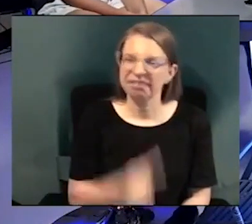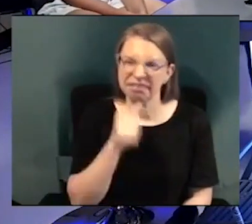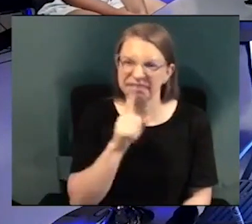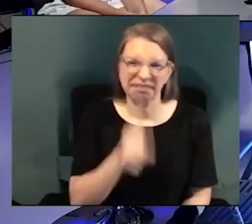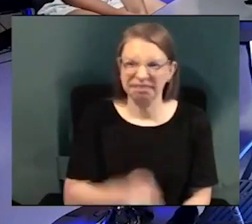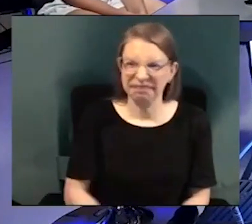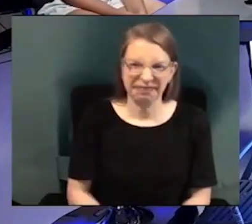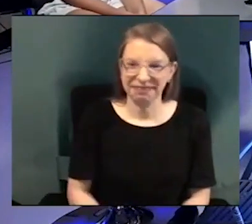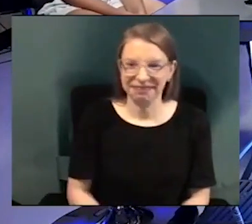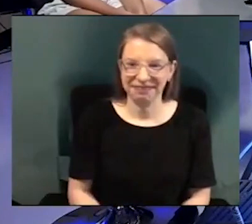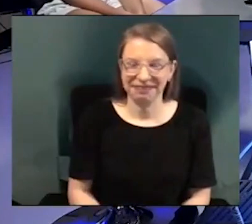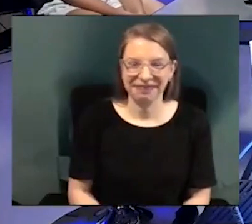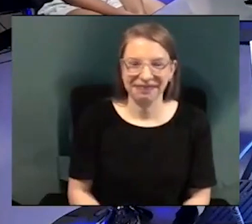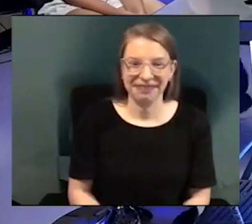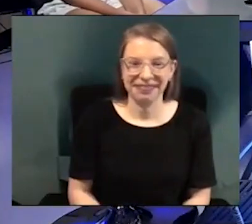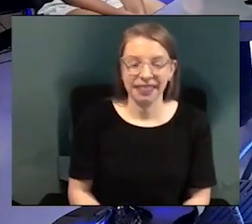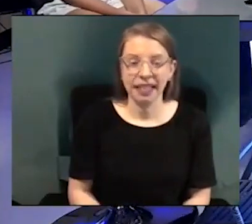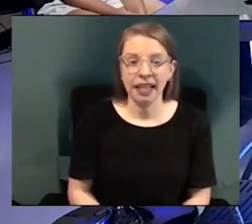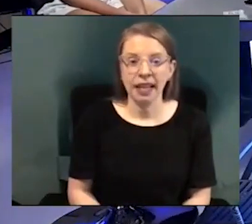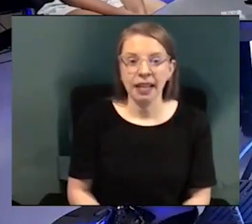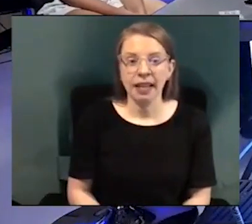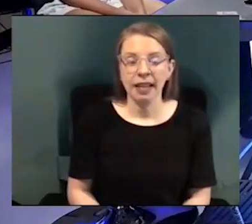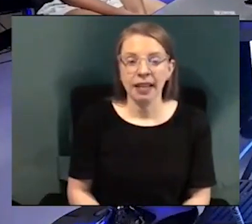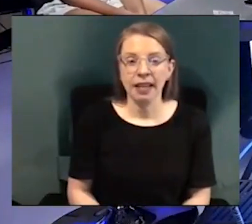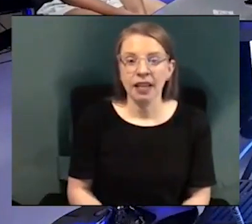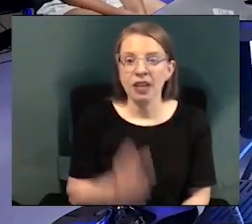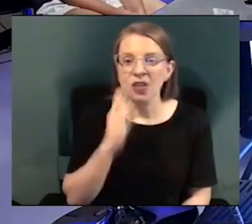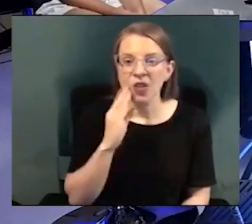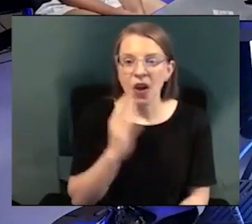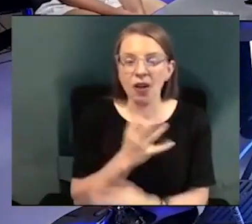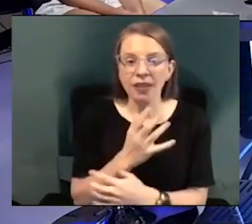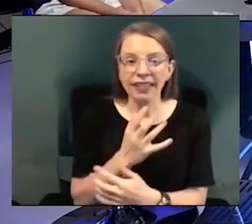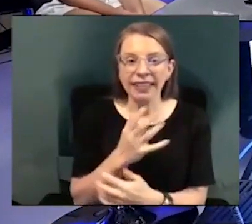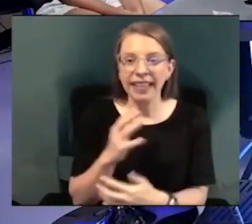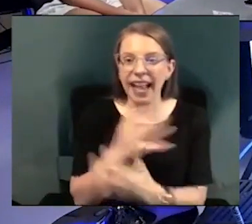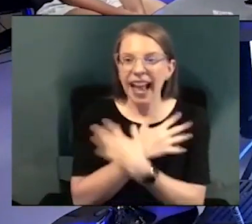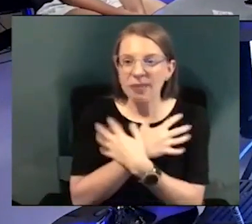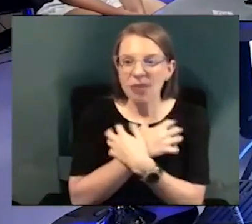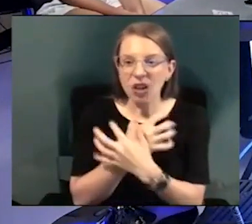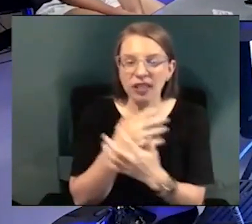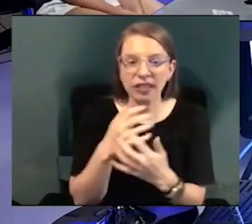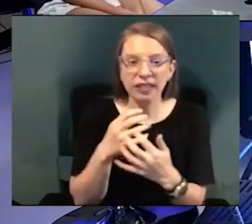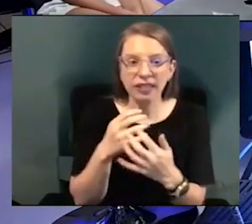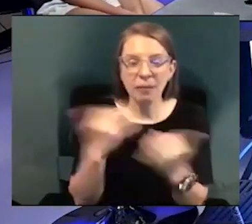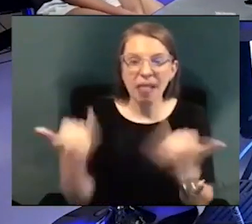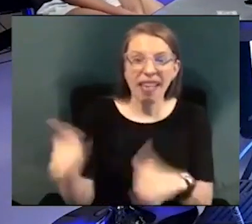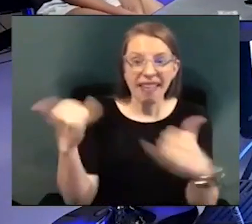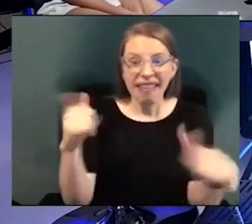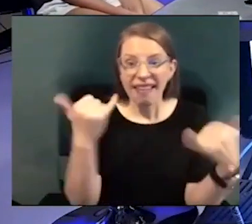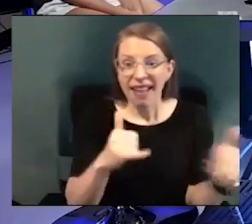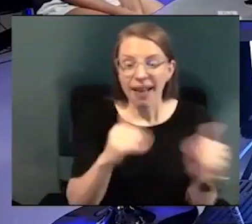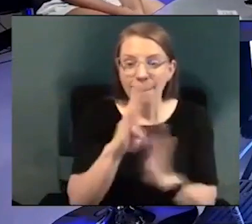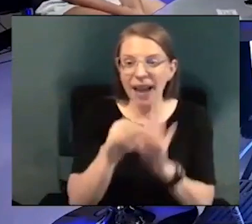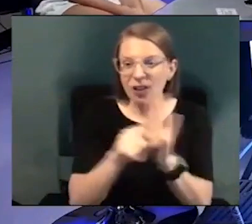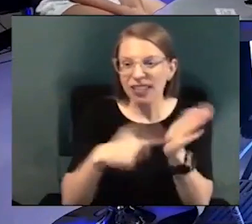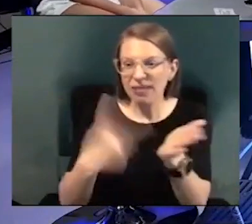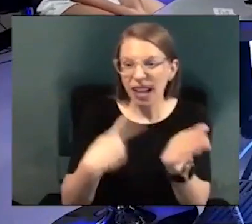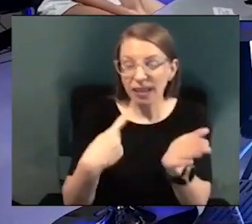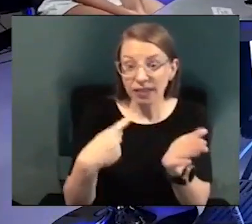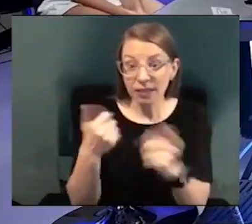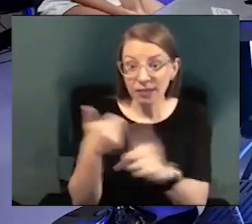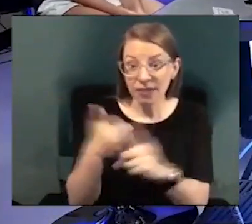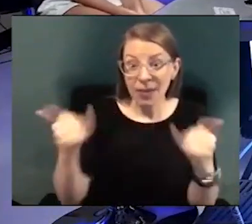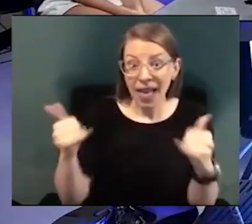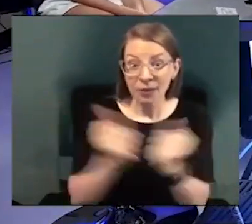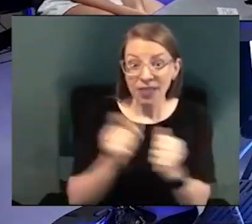never grouchy? Does he play with all those stuffed animals we see with him in the background sometimes? When he's, what is he? I guess those were